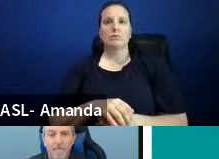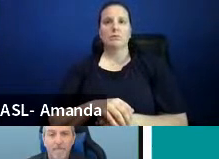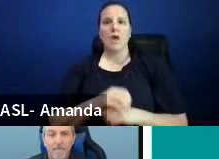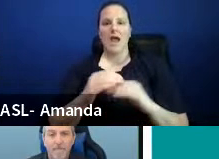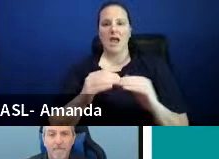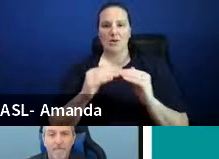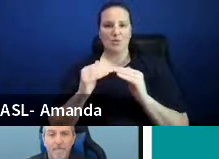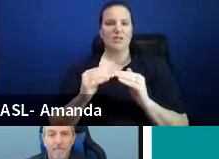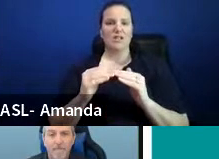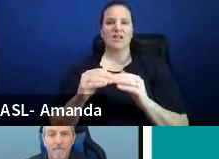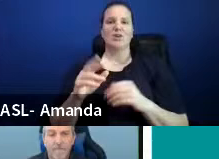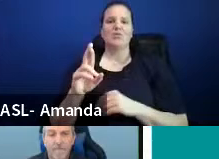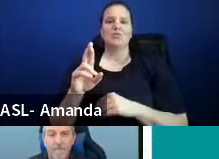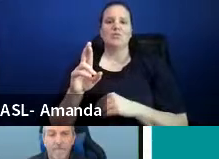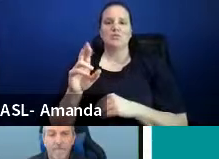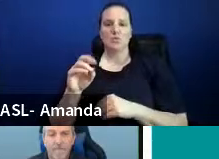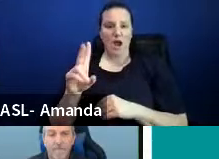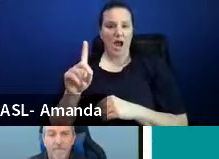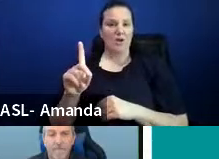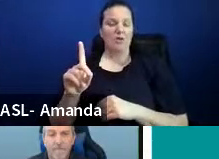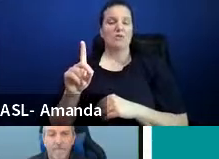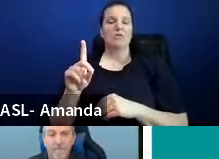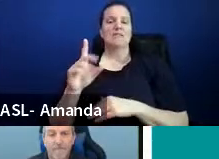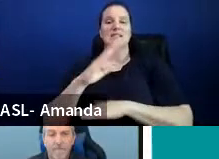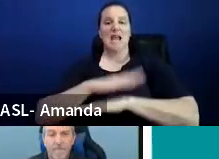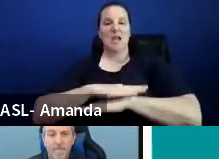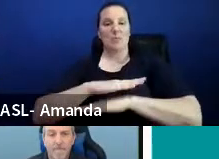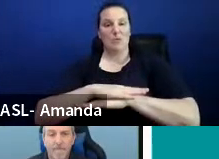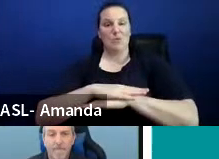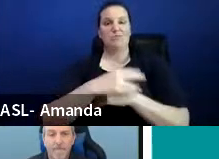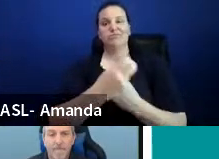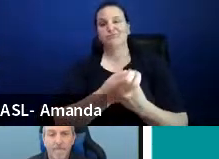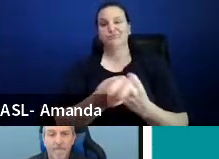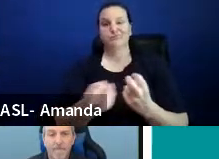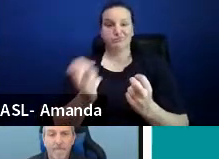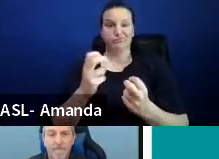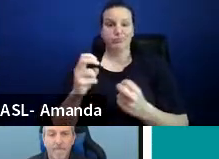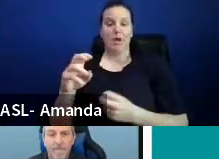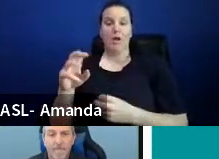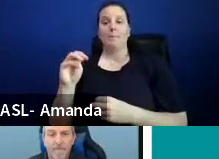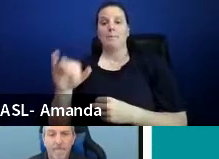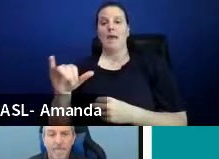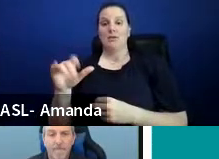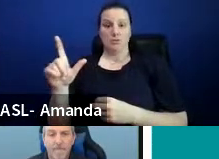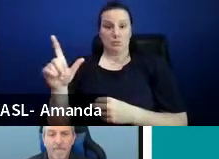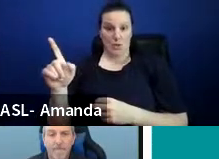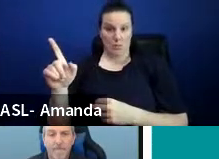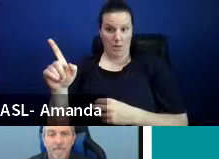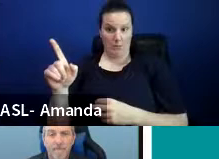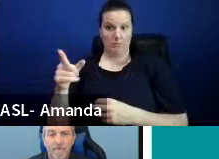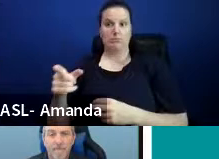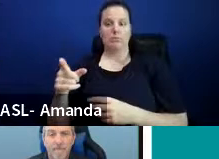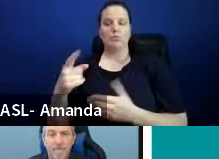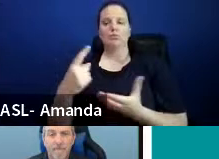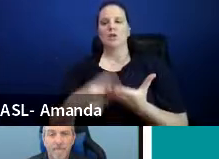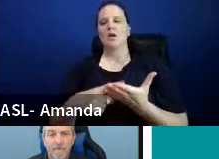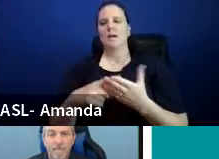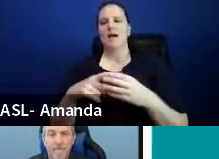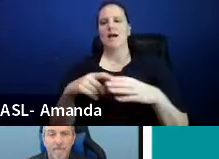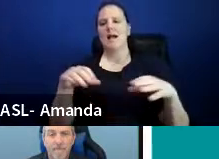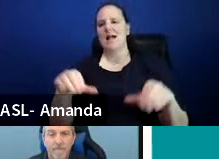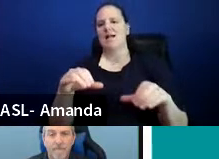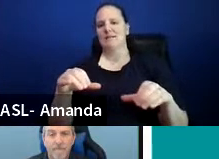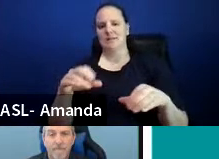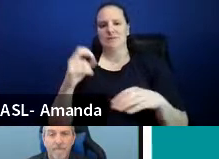equity roundtable, I believe, on the 21st of May, where we're going to be talking about active